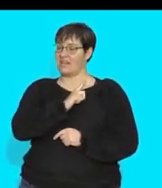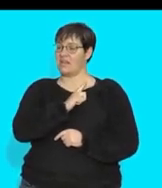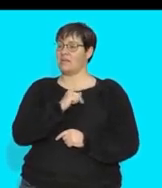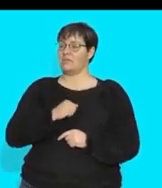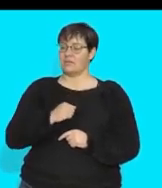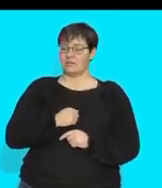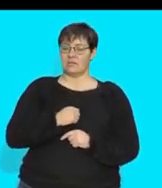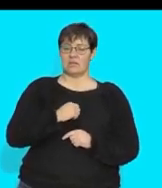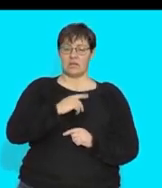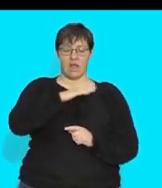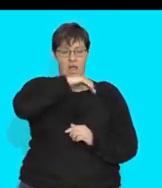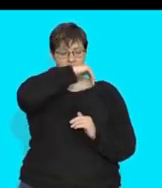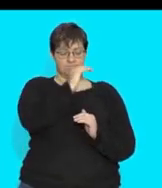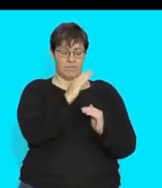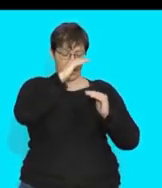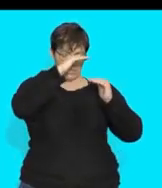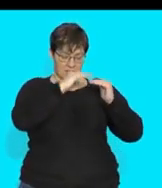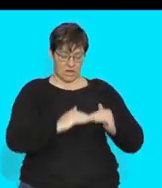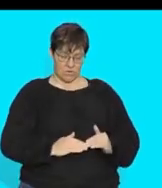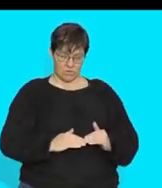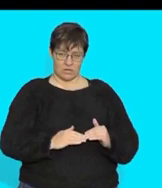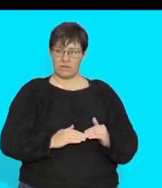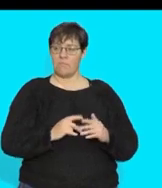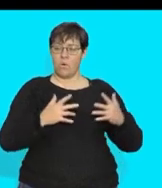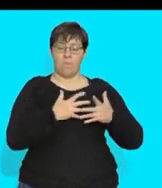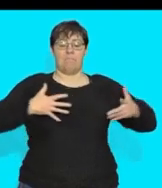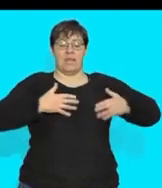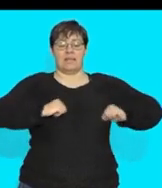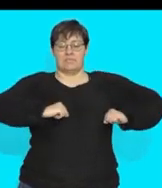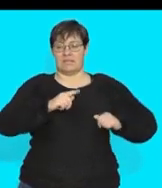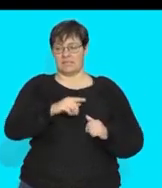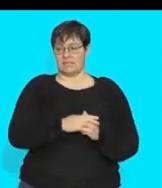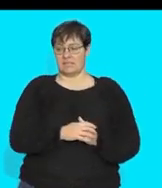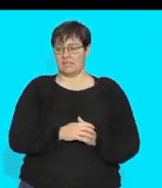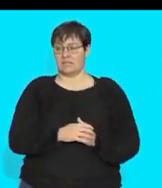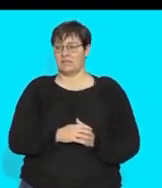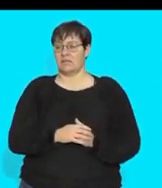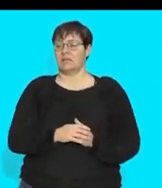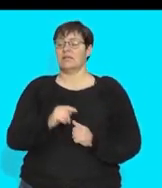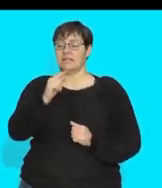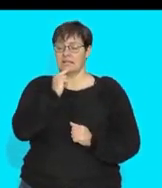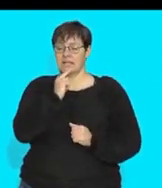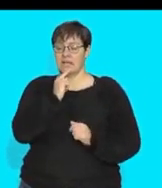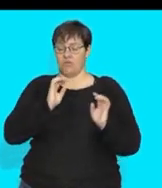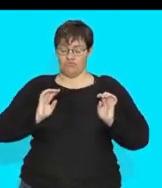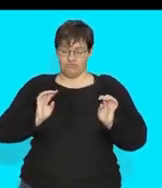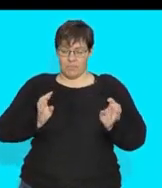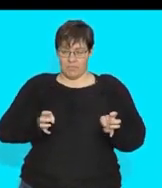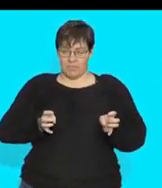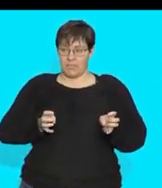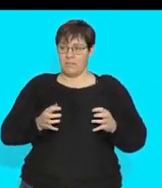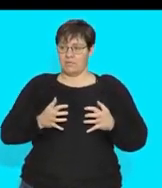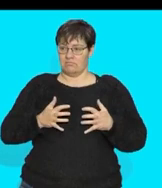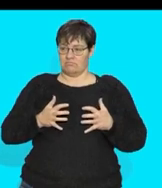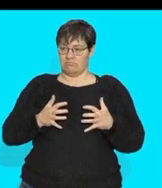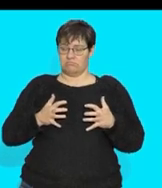is moving down, bigger space, and that my rib cage is also moving out.